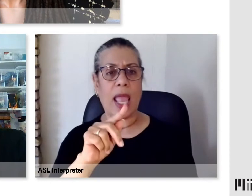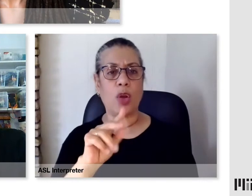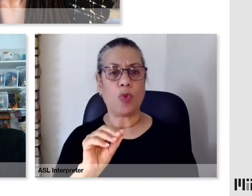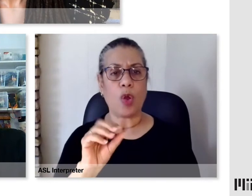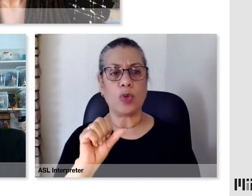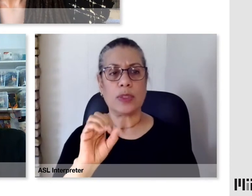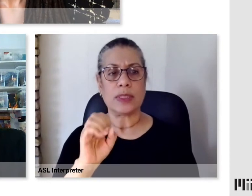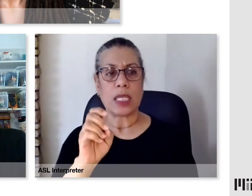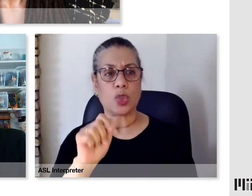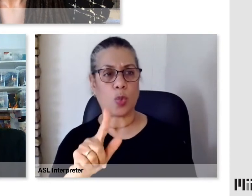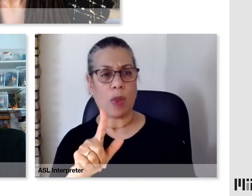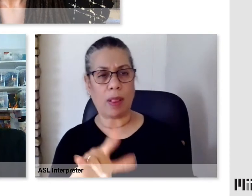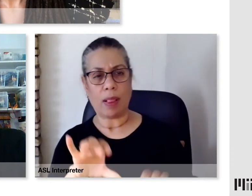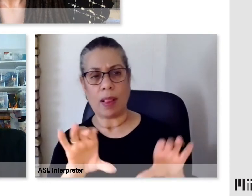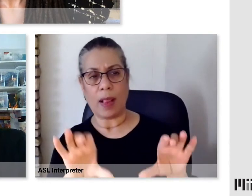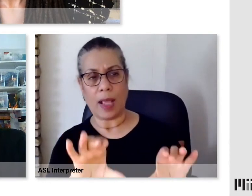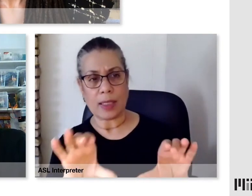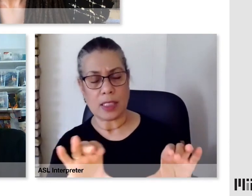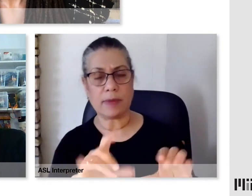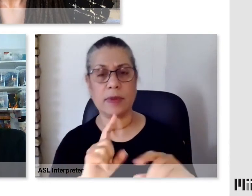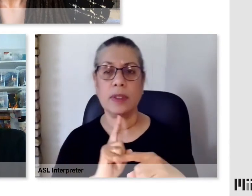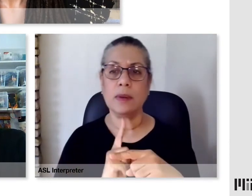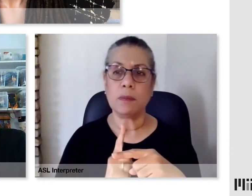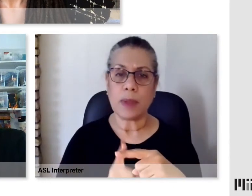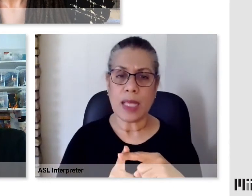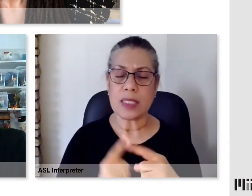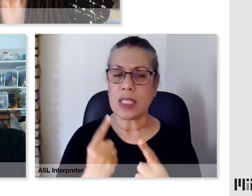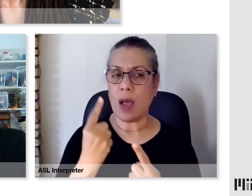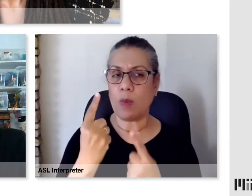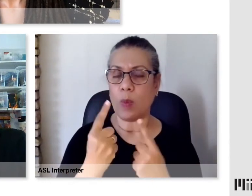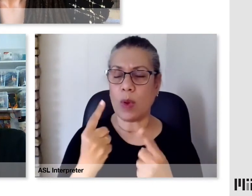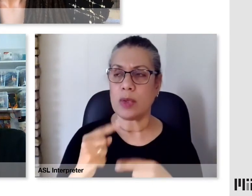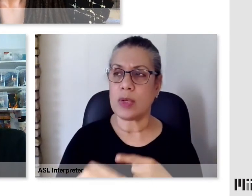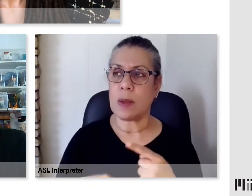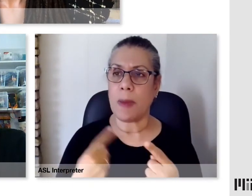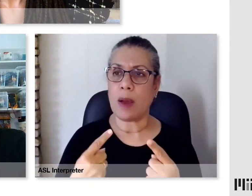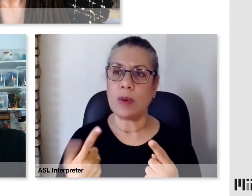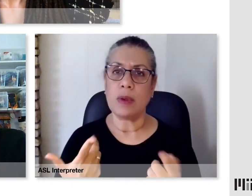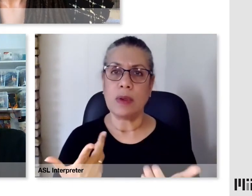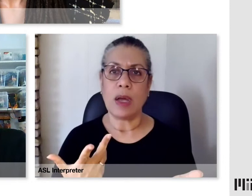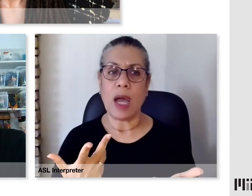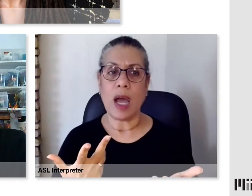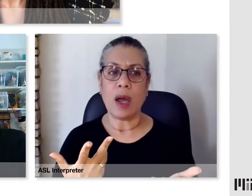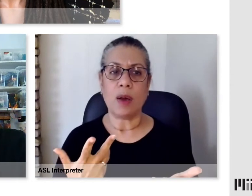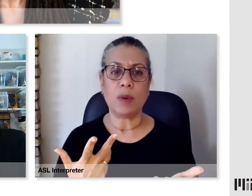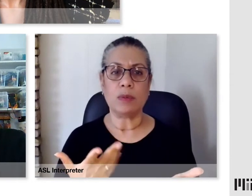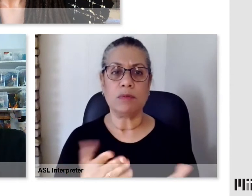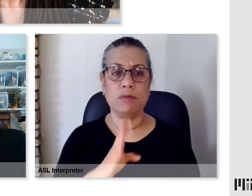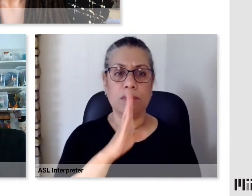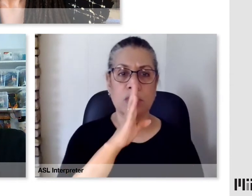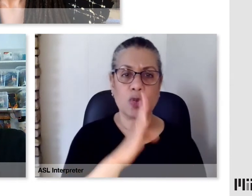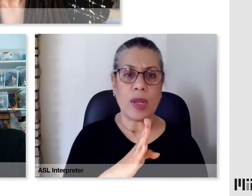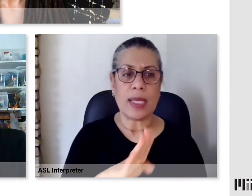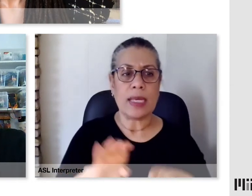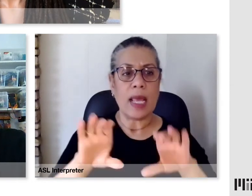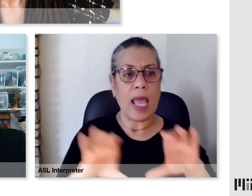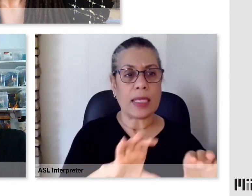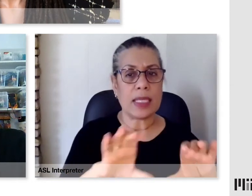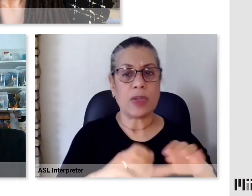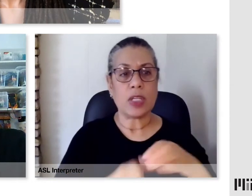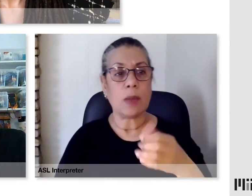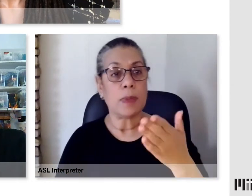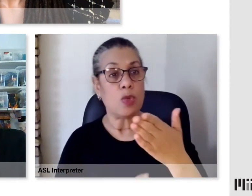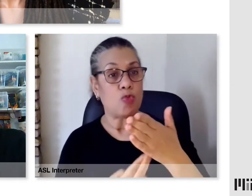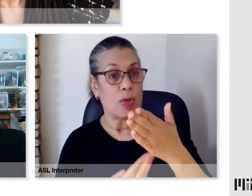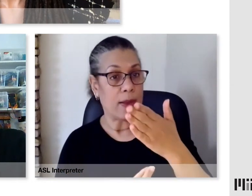also wondering about the ways that heterosexual normativity might be reinforced by